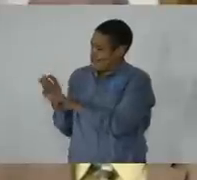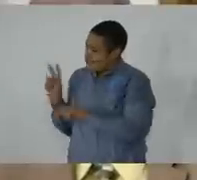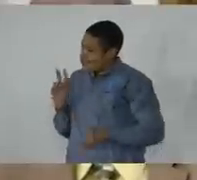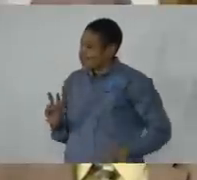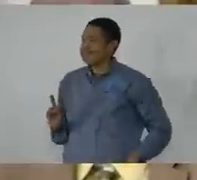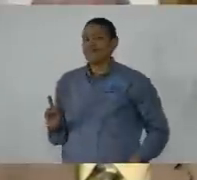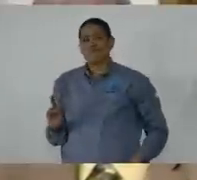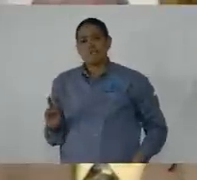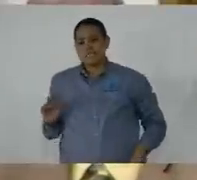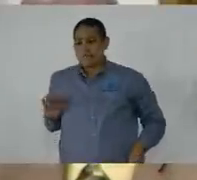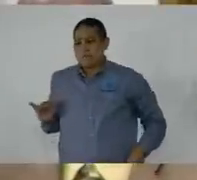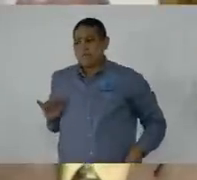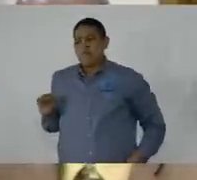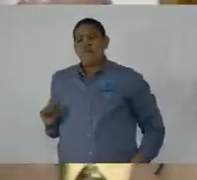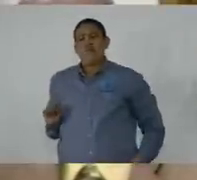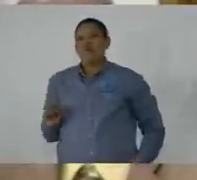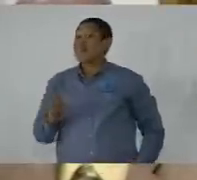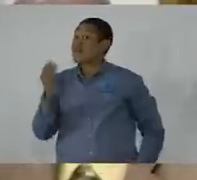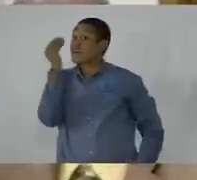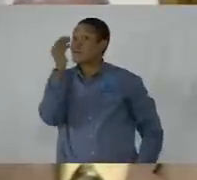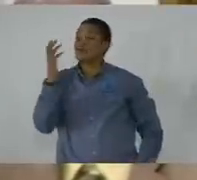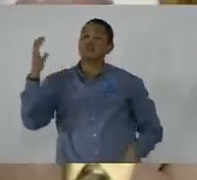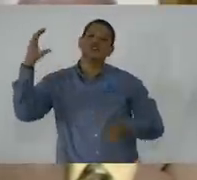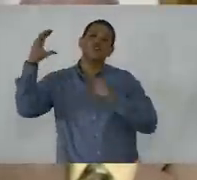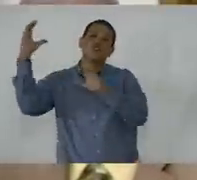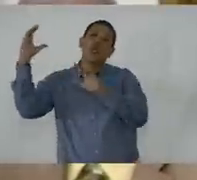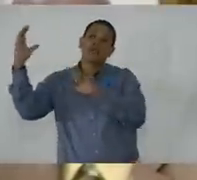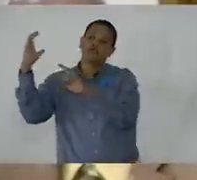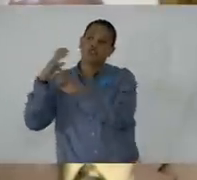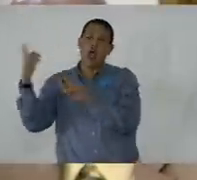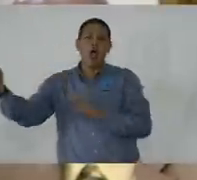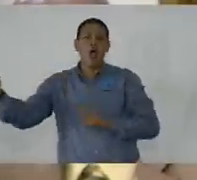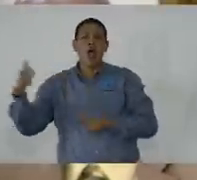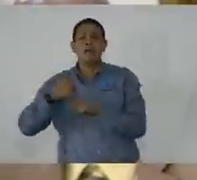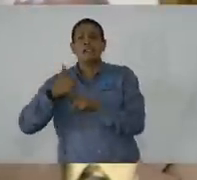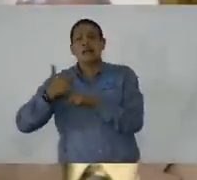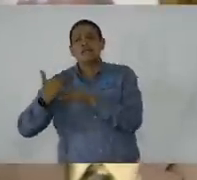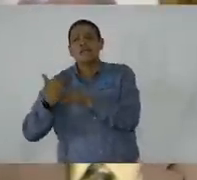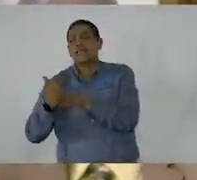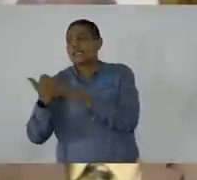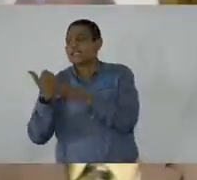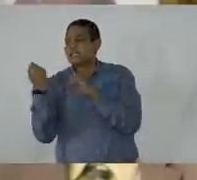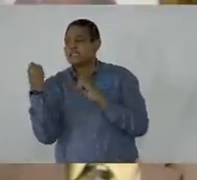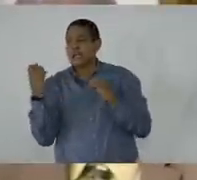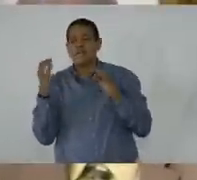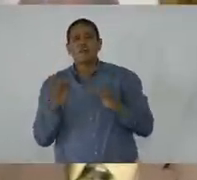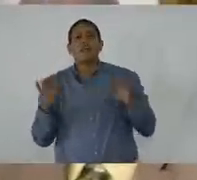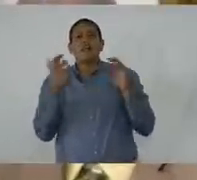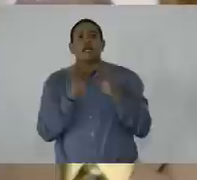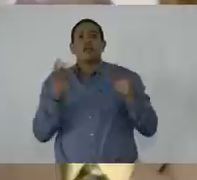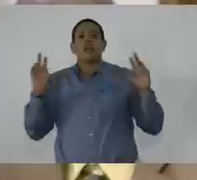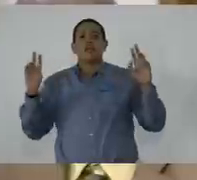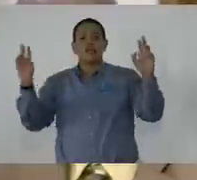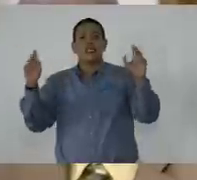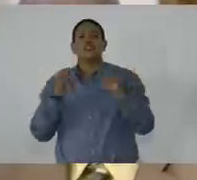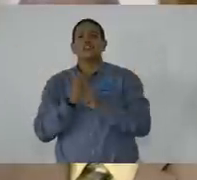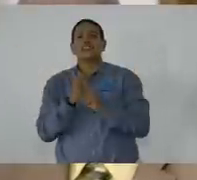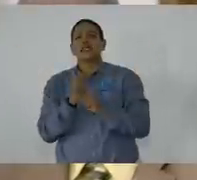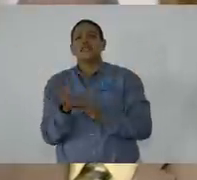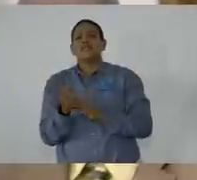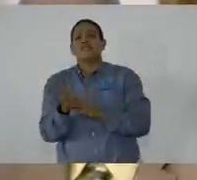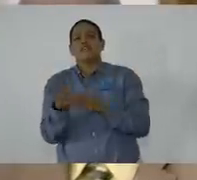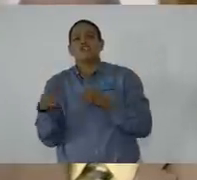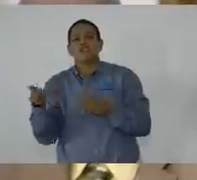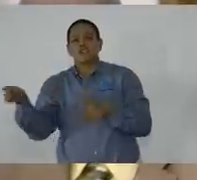colleague, and I must say champion. He takes the lead on several integral issues in the fisheries